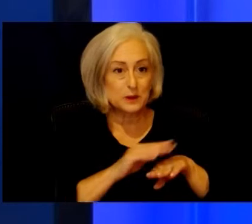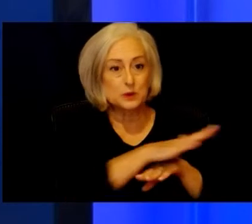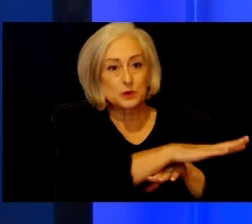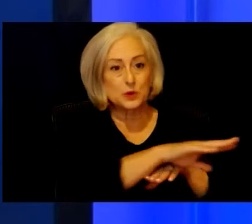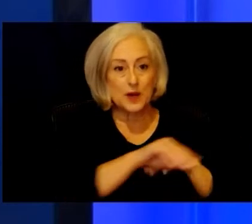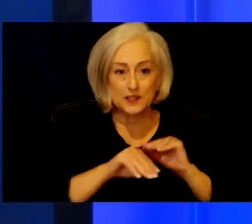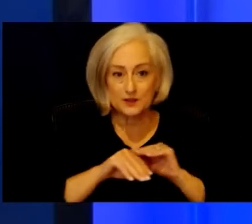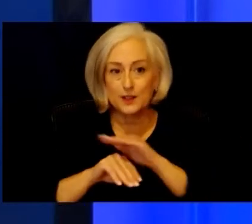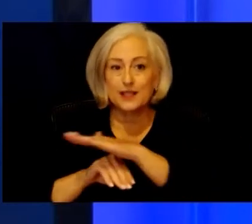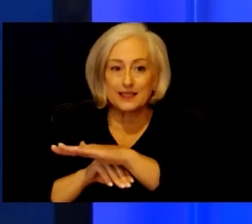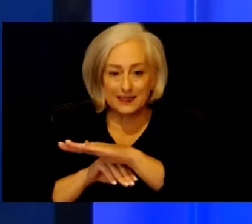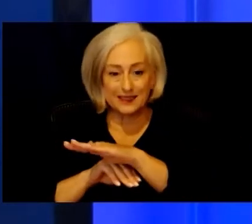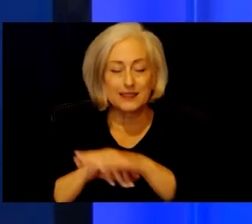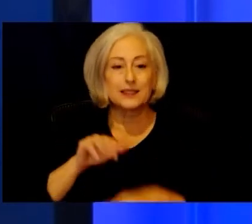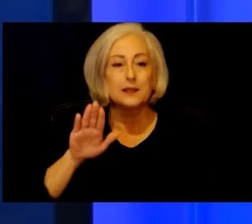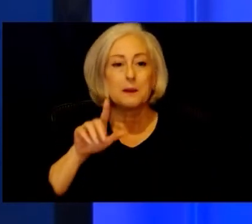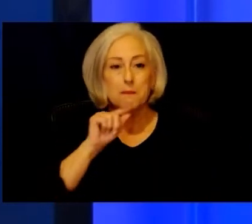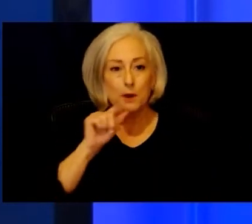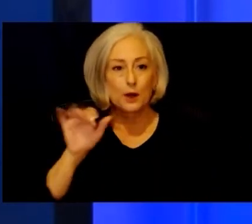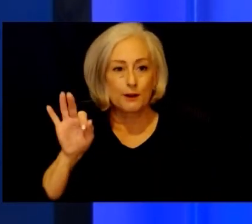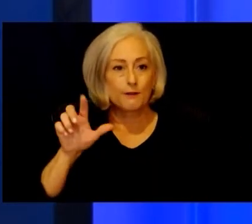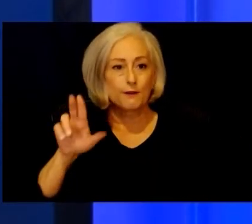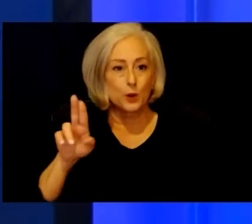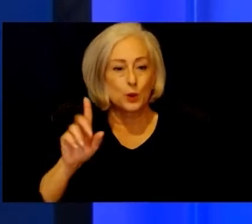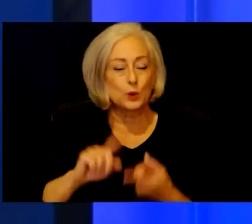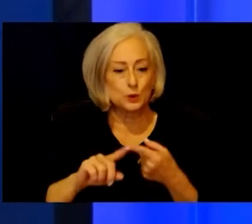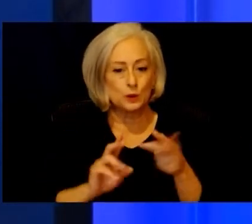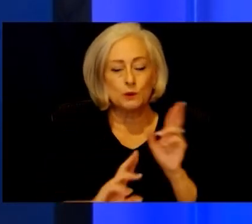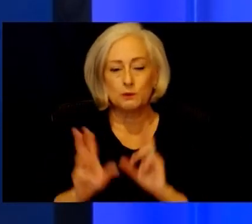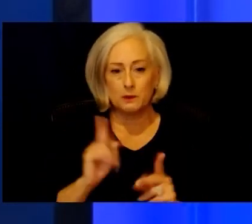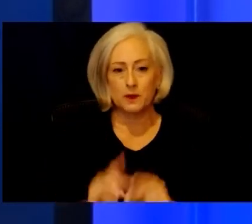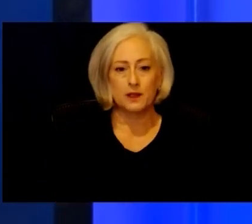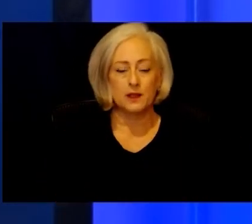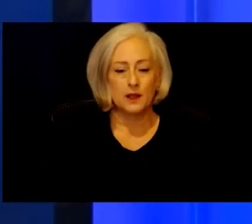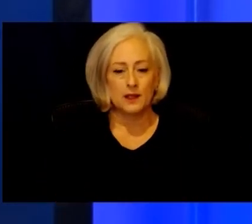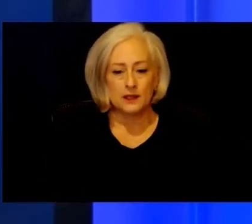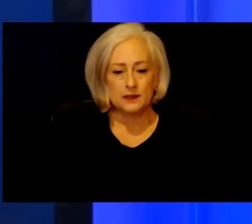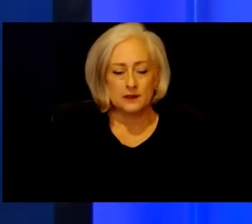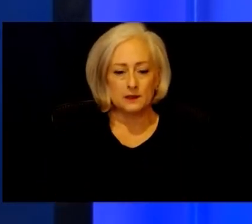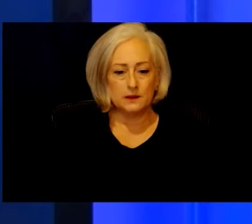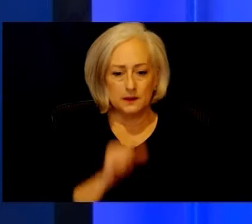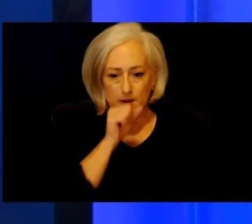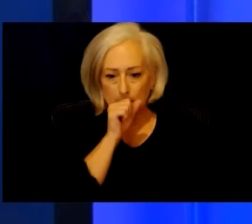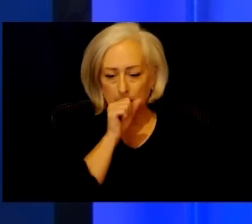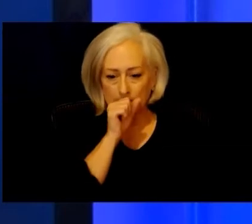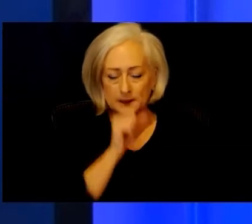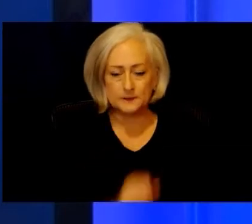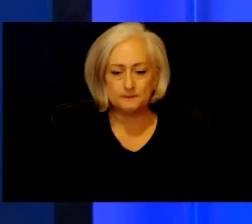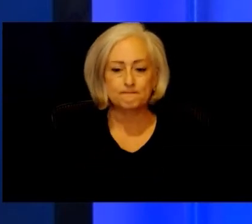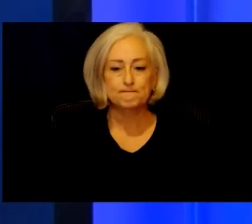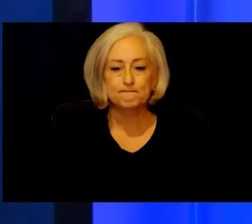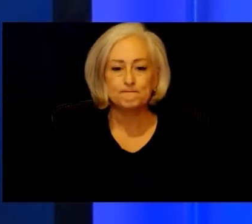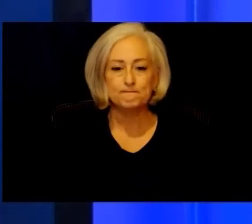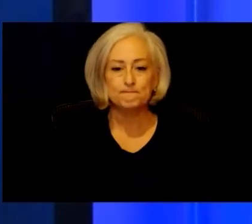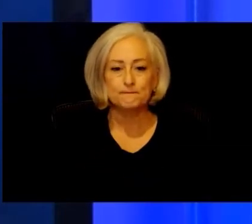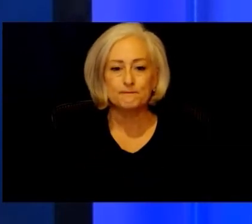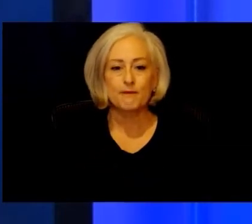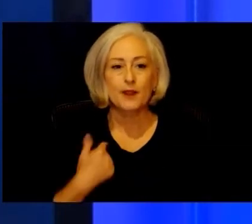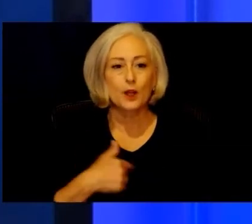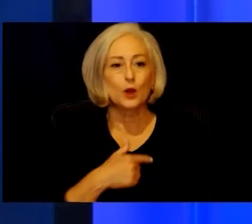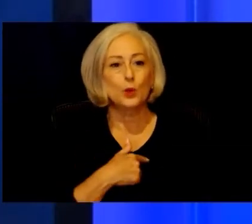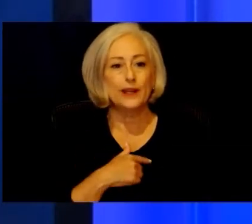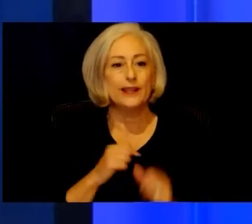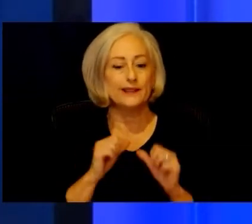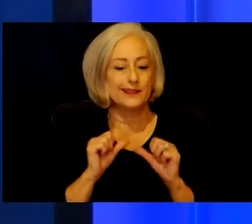to humans. So I think we're continuing to be around these